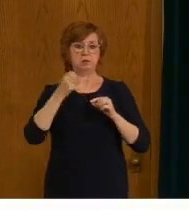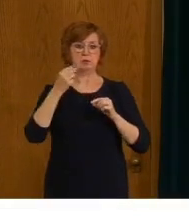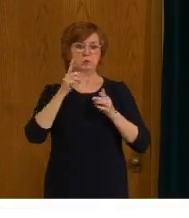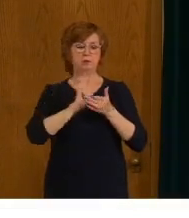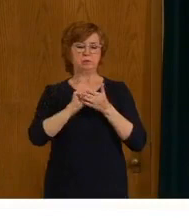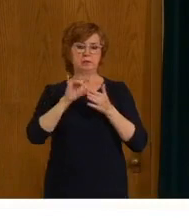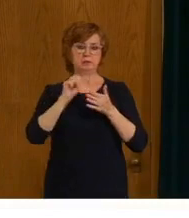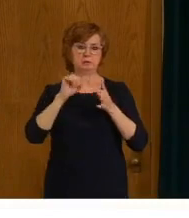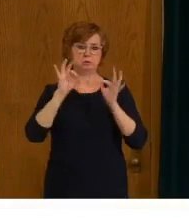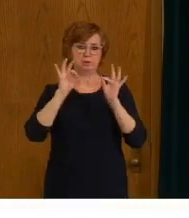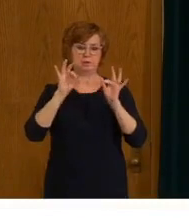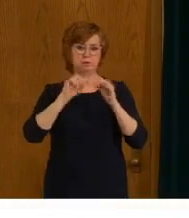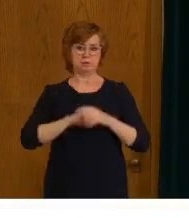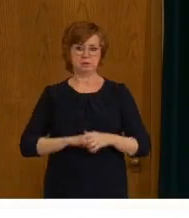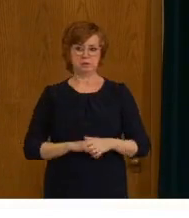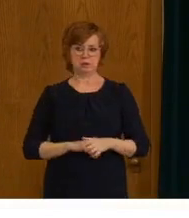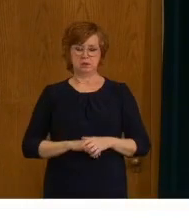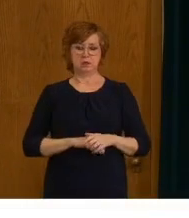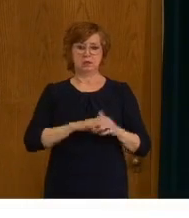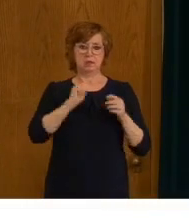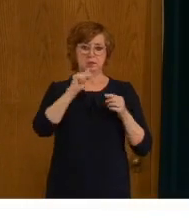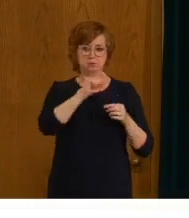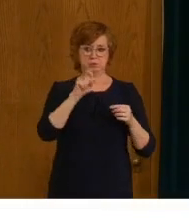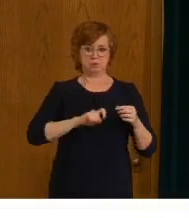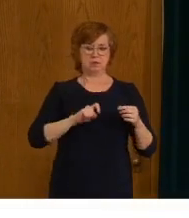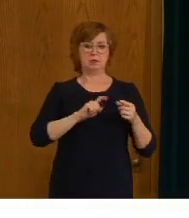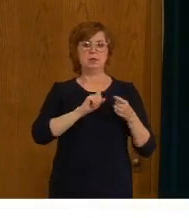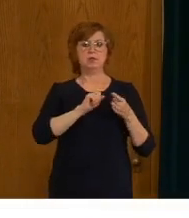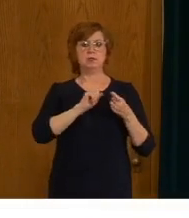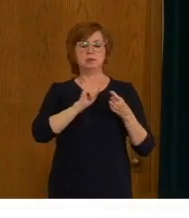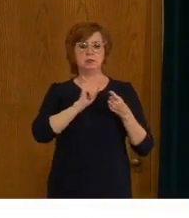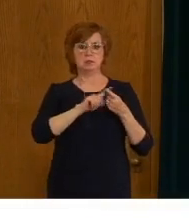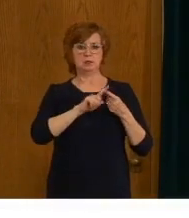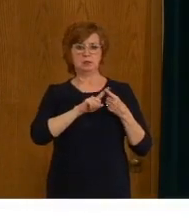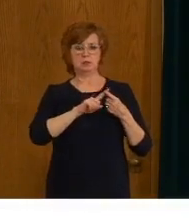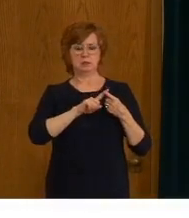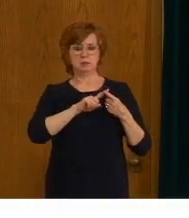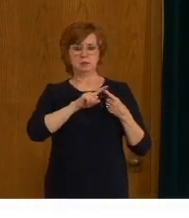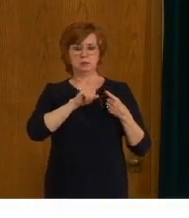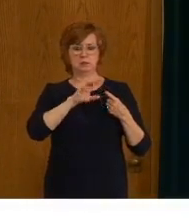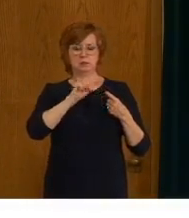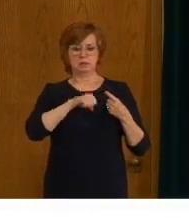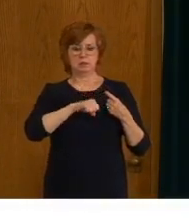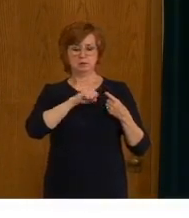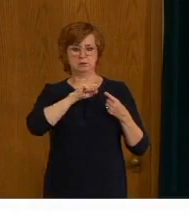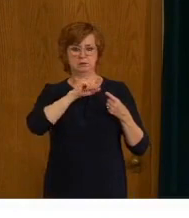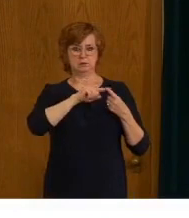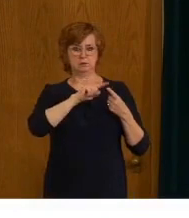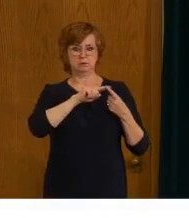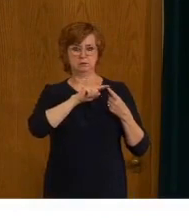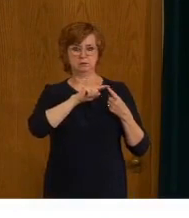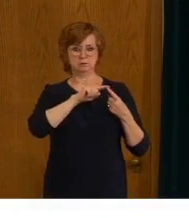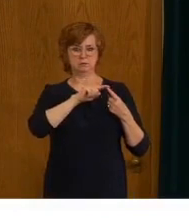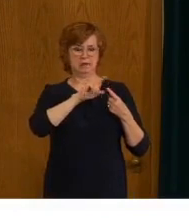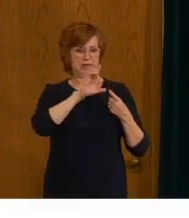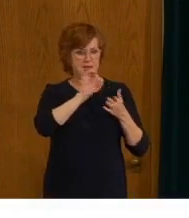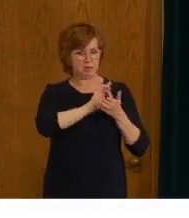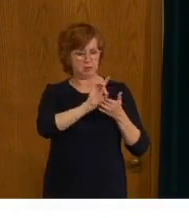it at any time after 8 weeks. So starting 7 June, most people will be eligible at that 12-week period,